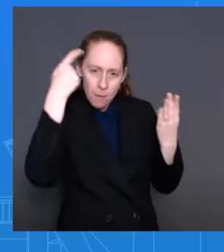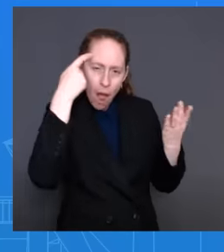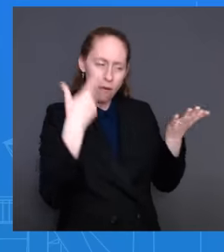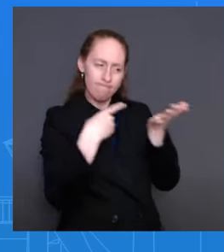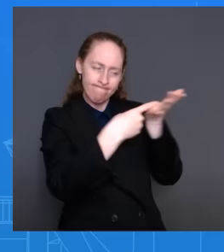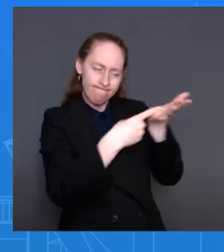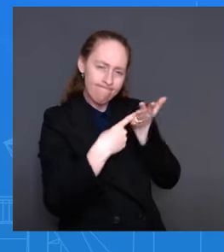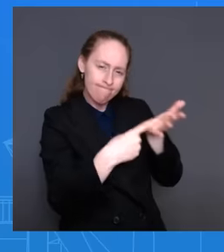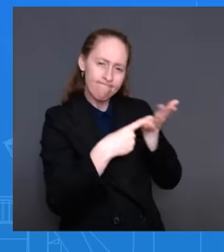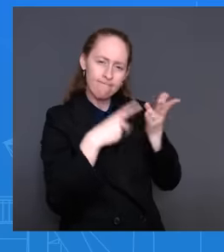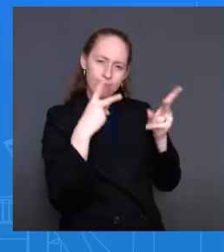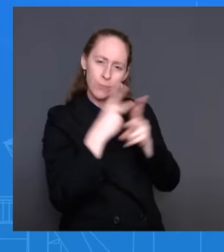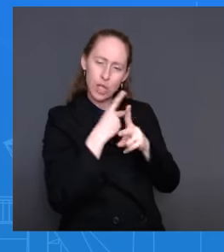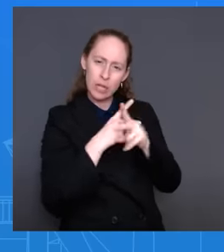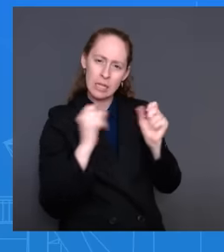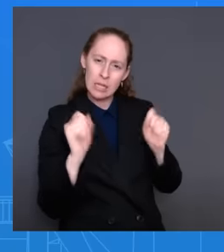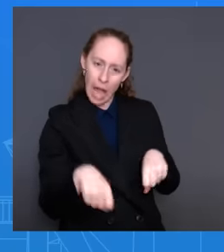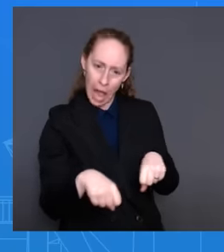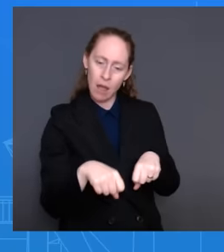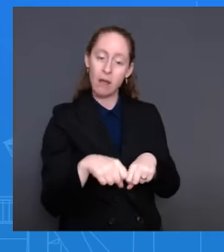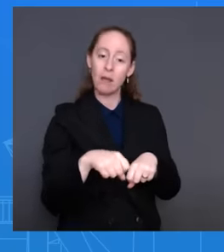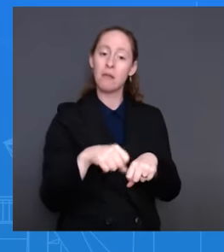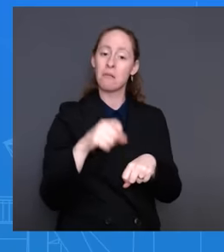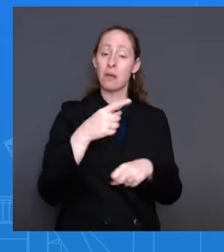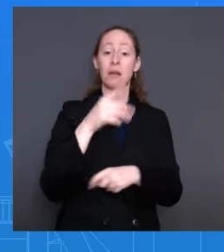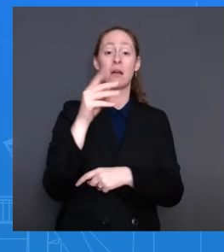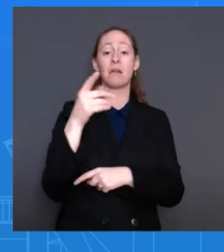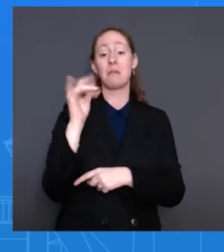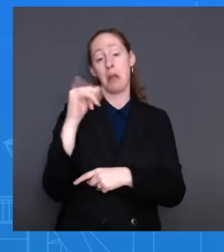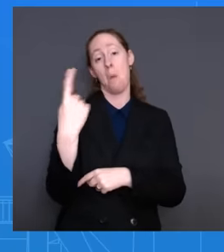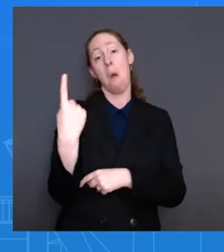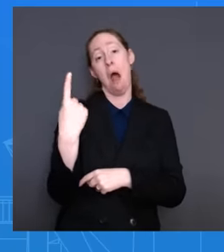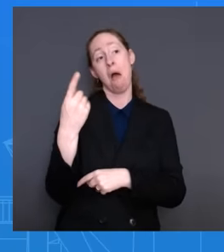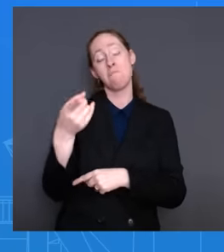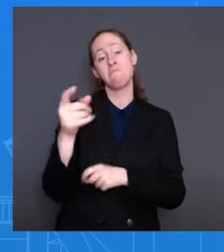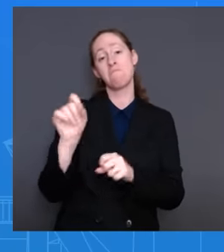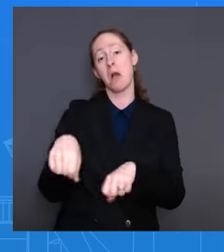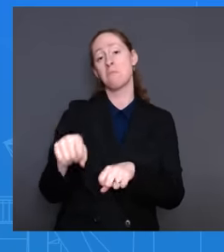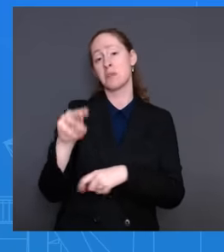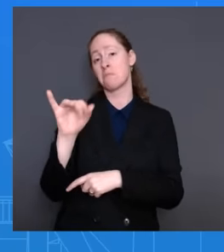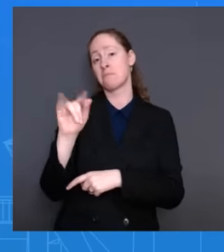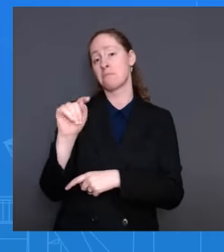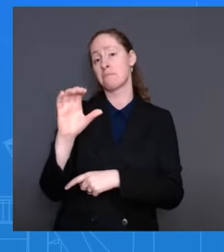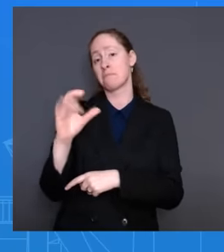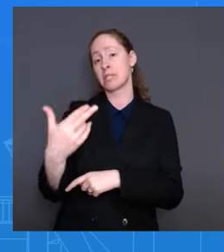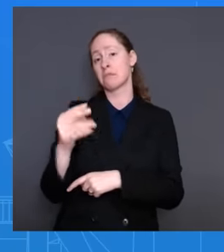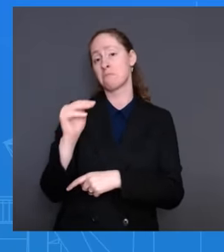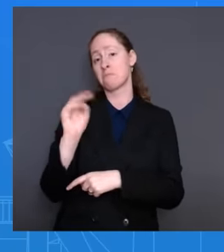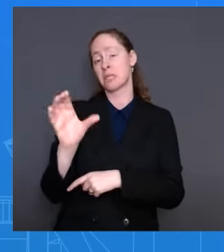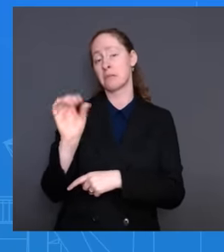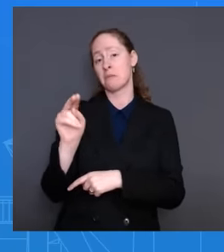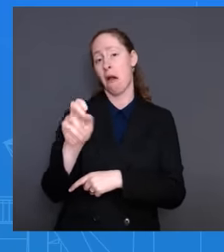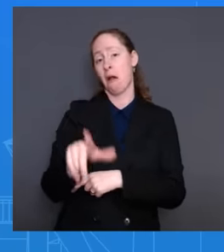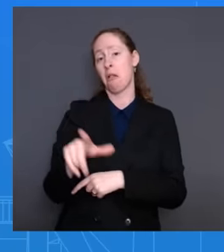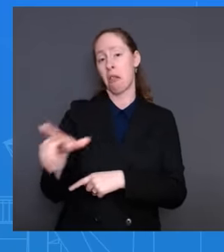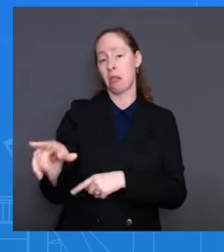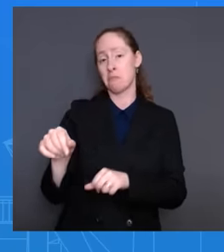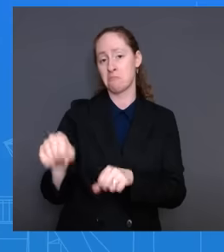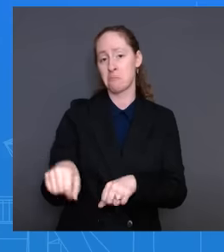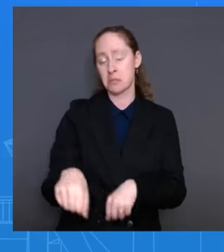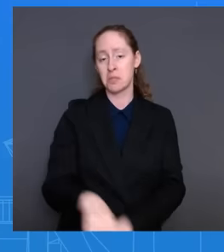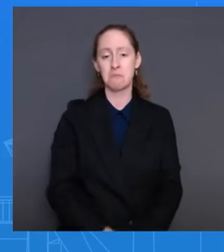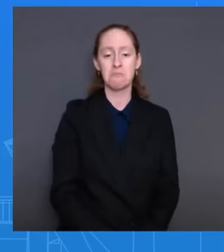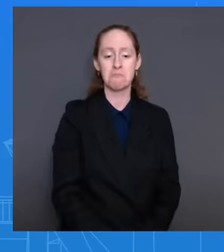those folks. He does not believe, and we've talked about this. He's talked about this. You know, we are the